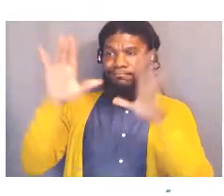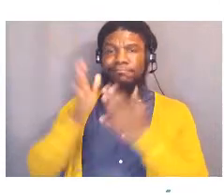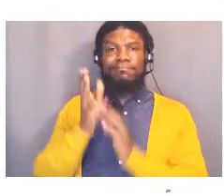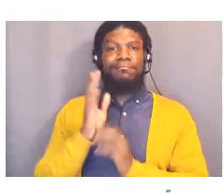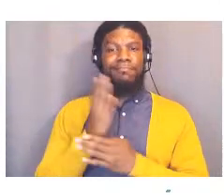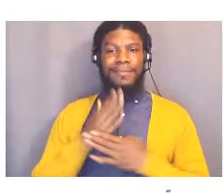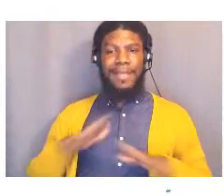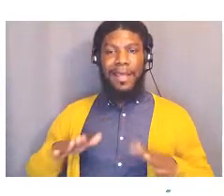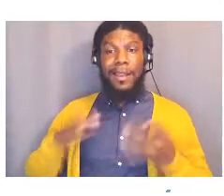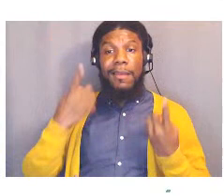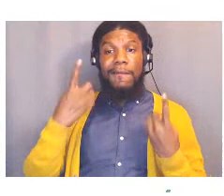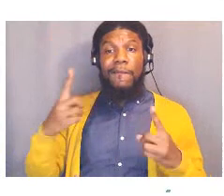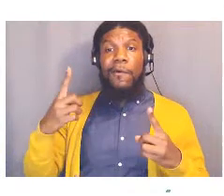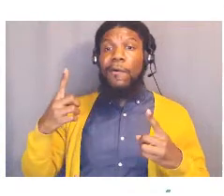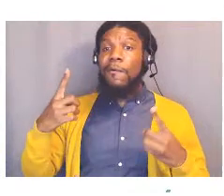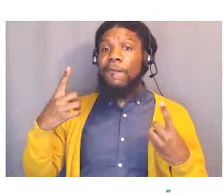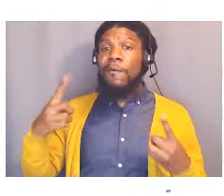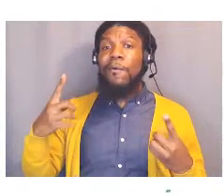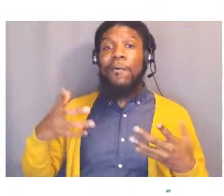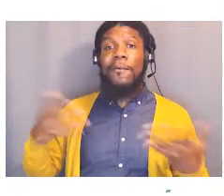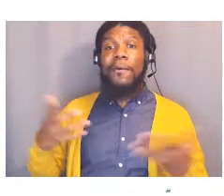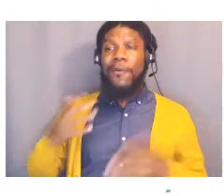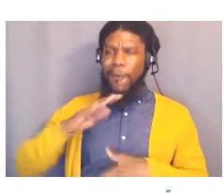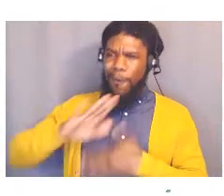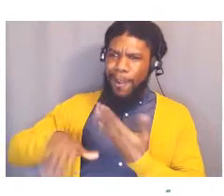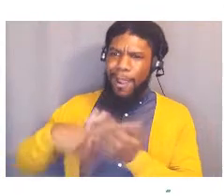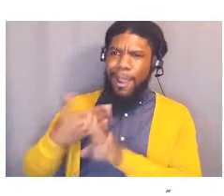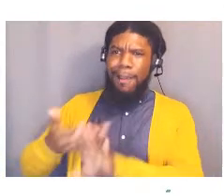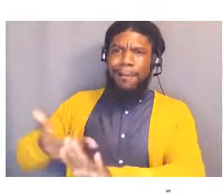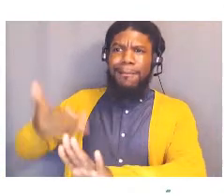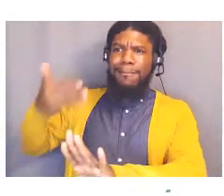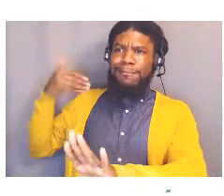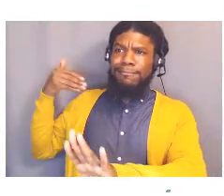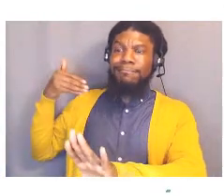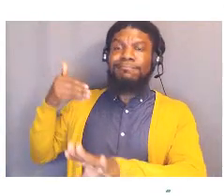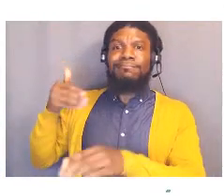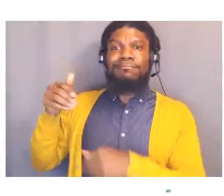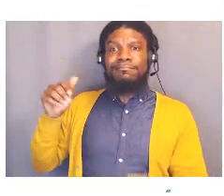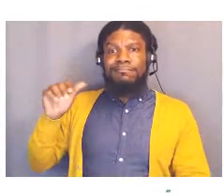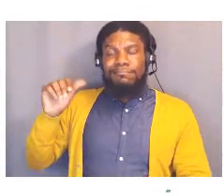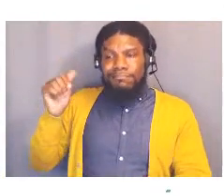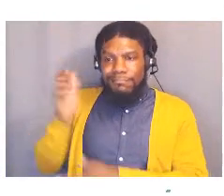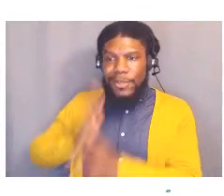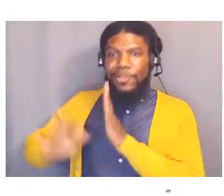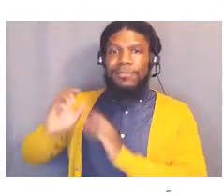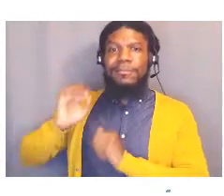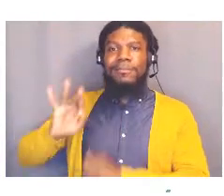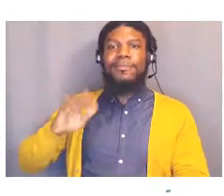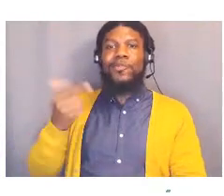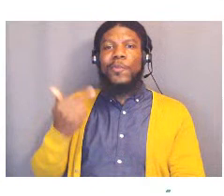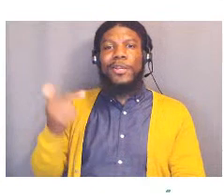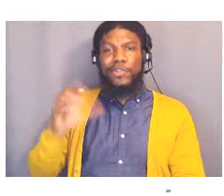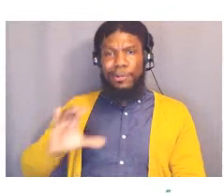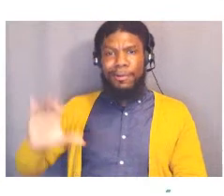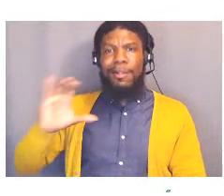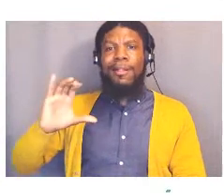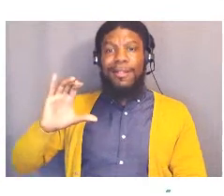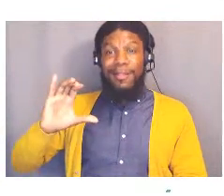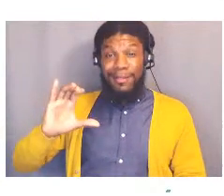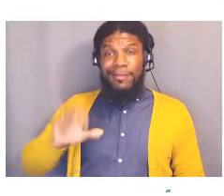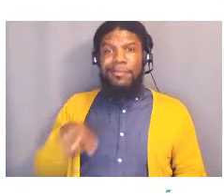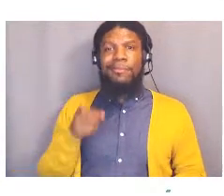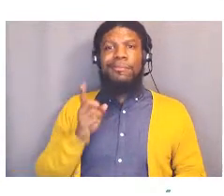for all the ancestors of the Griot Circle. A moment of